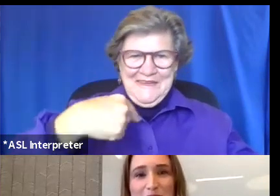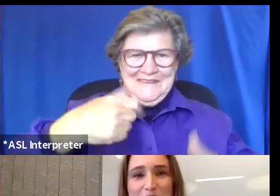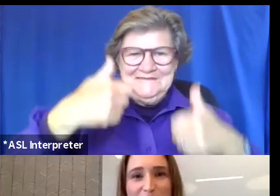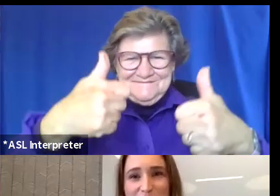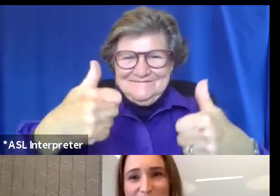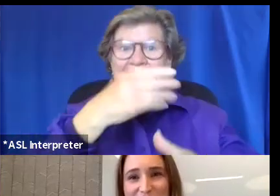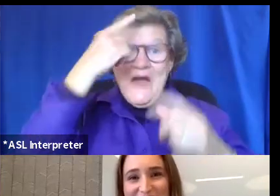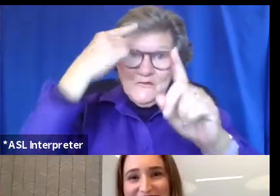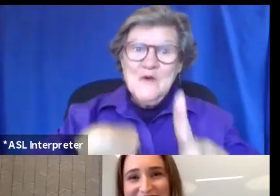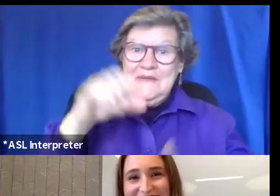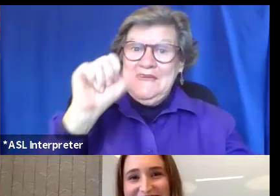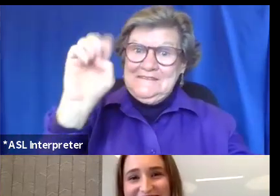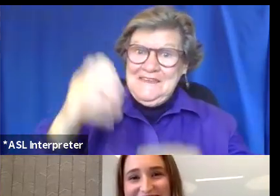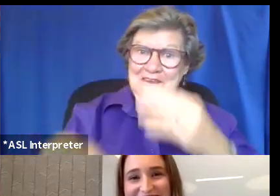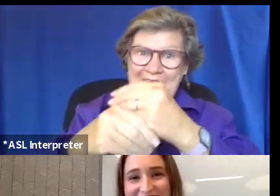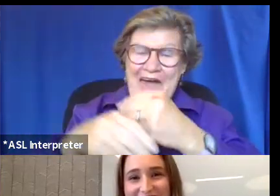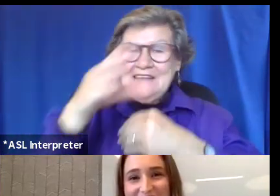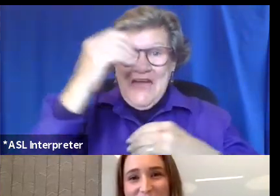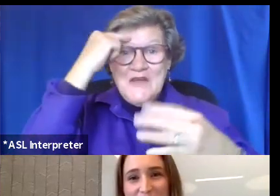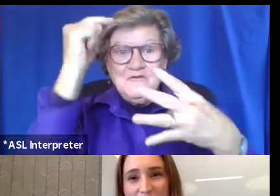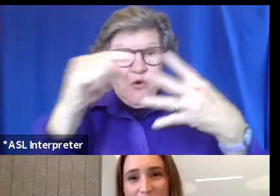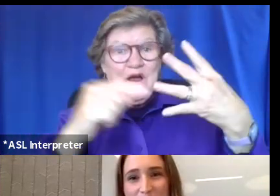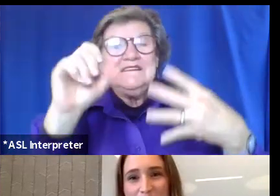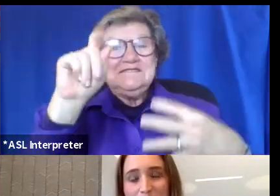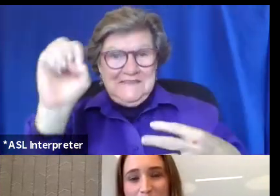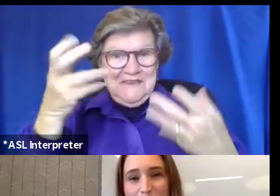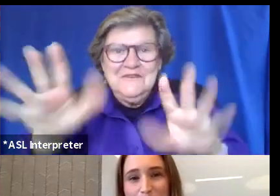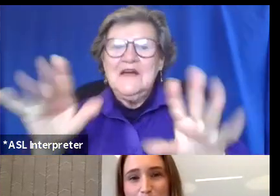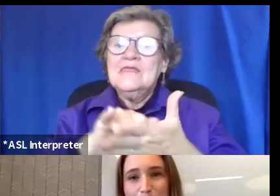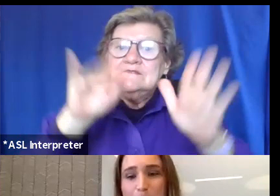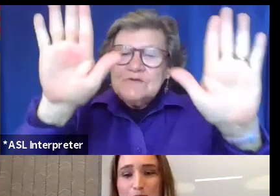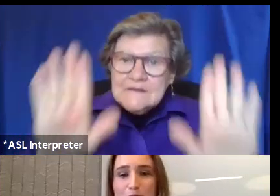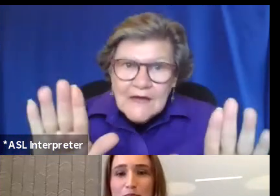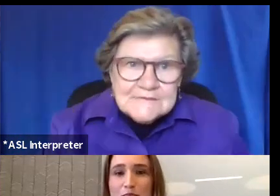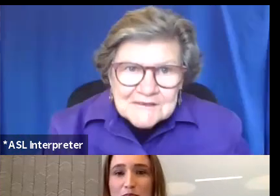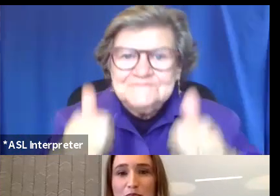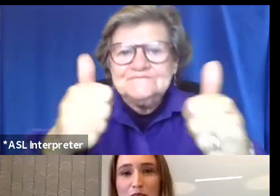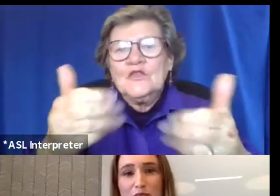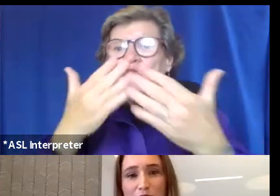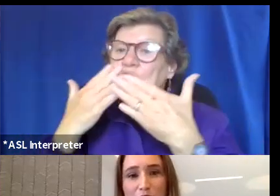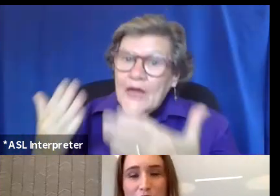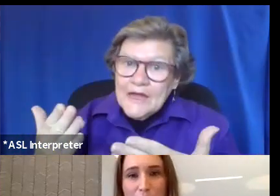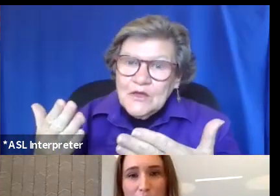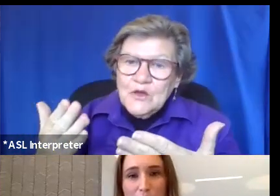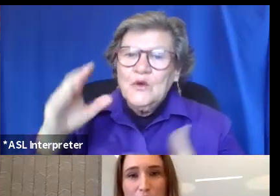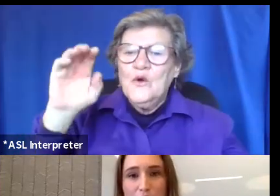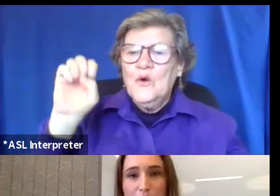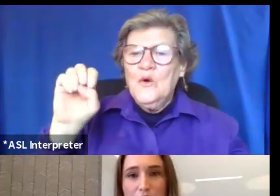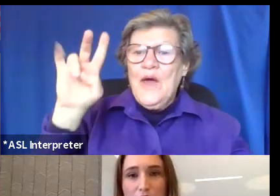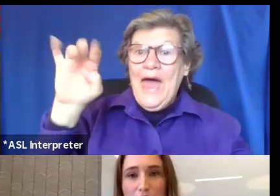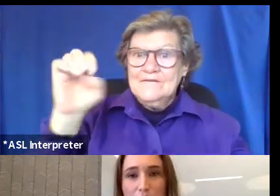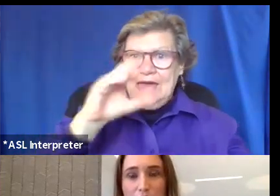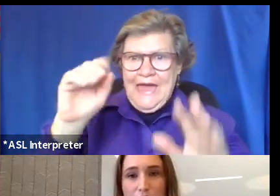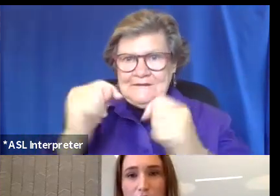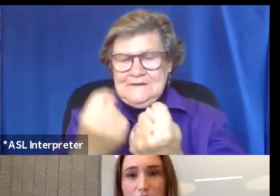And for me. And for Steve. This is fantastic. So thank you, Evie and team, for